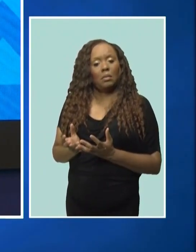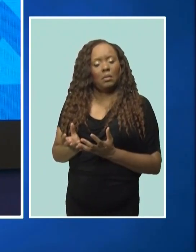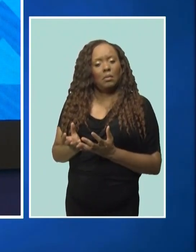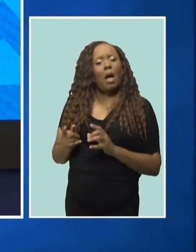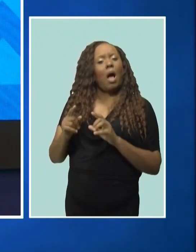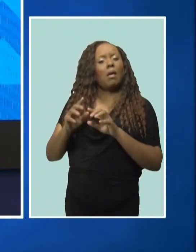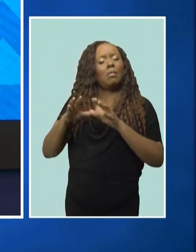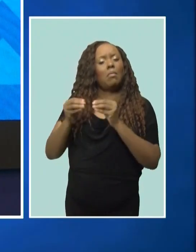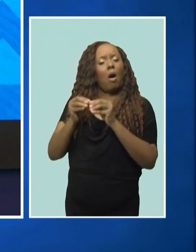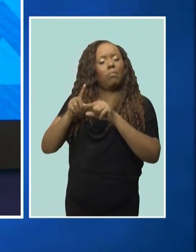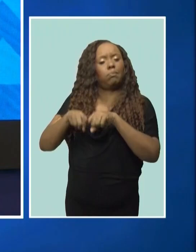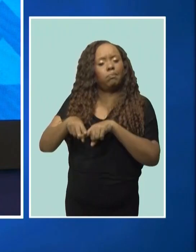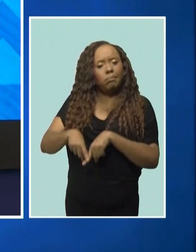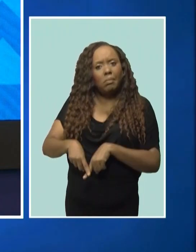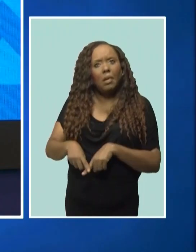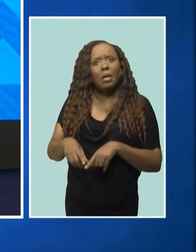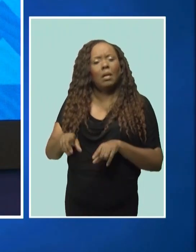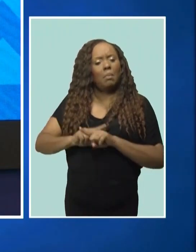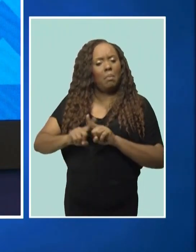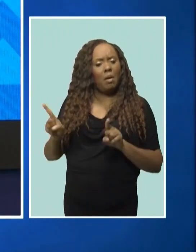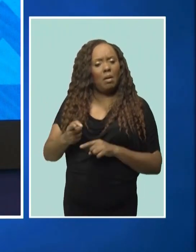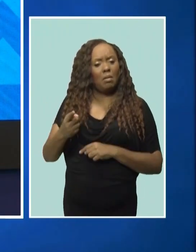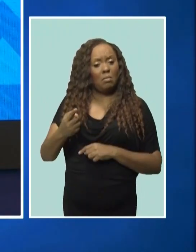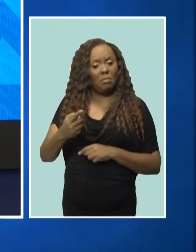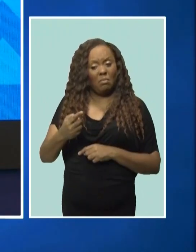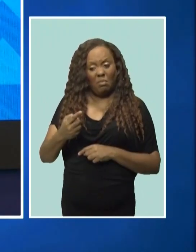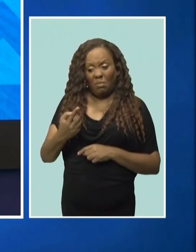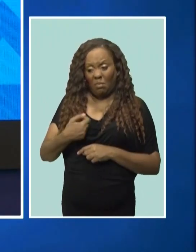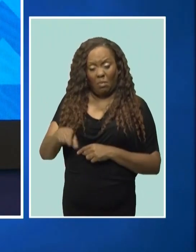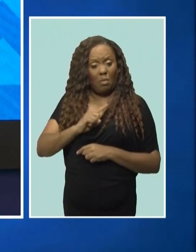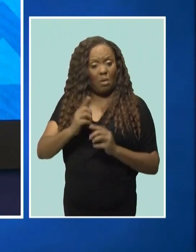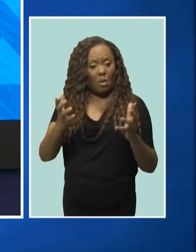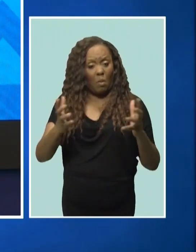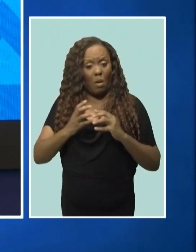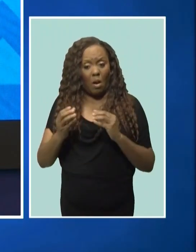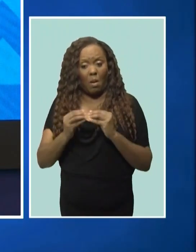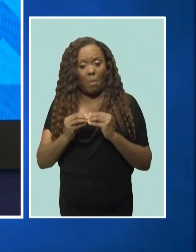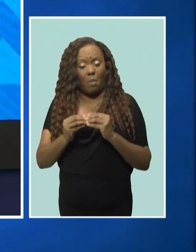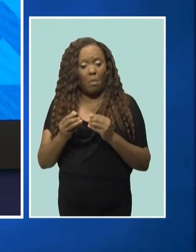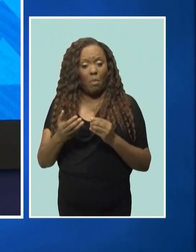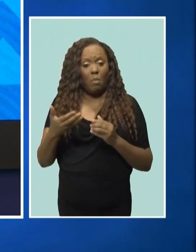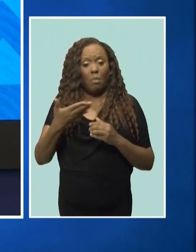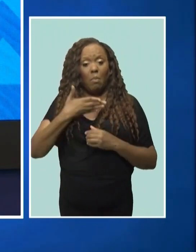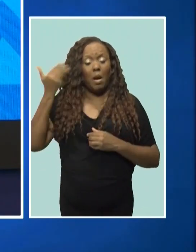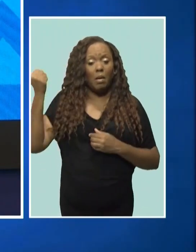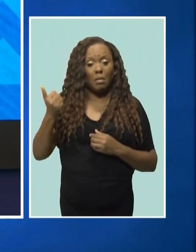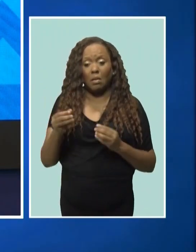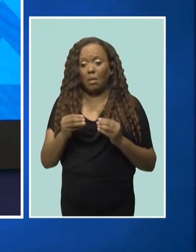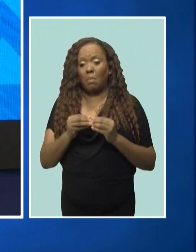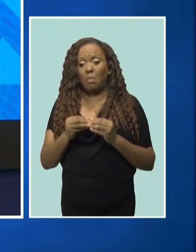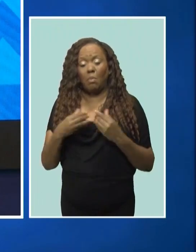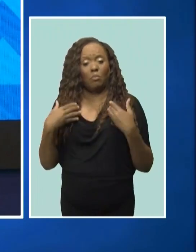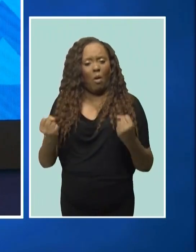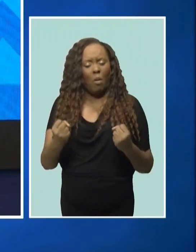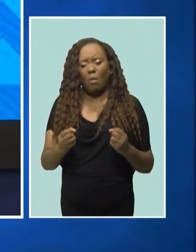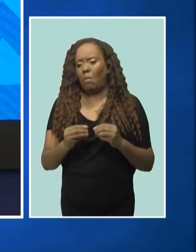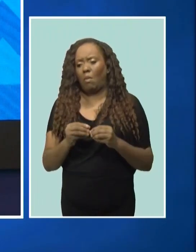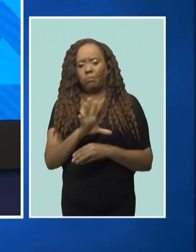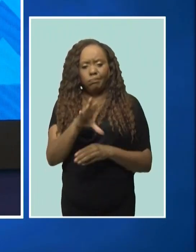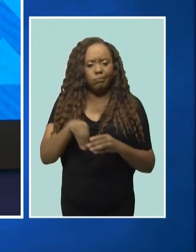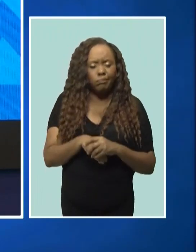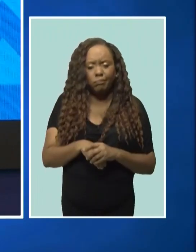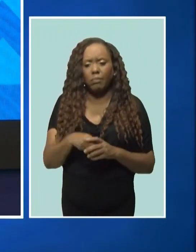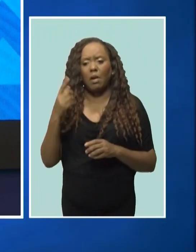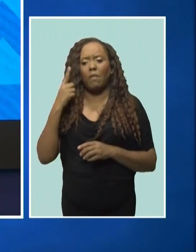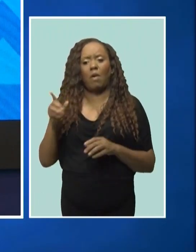certain. So, Your Excellencies, a greater, more fair, more sustainable, more inclusive story of